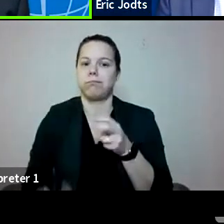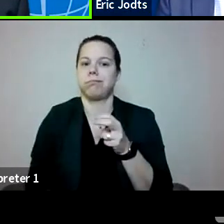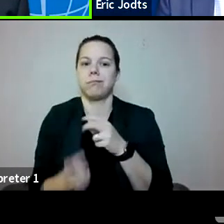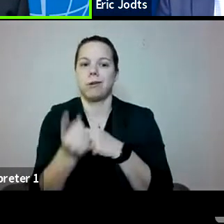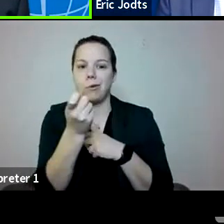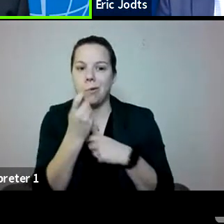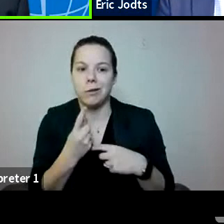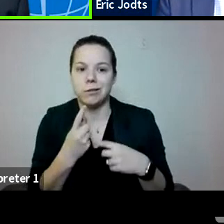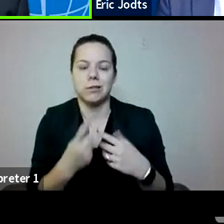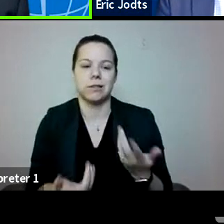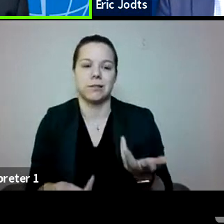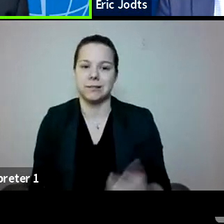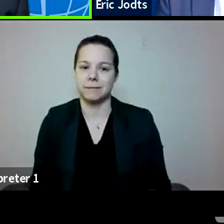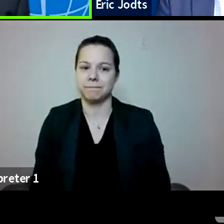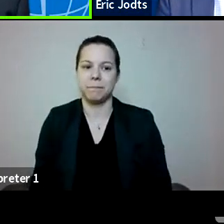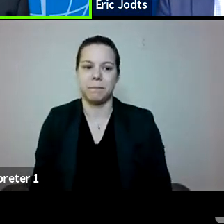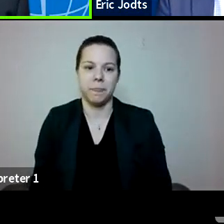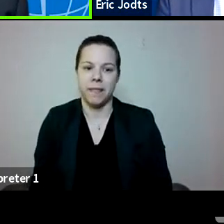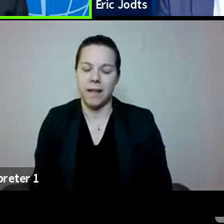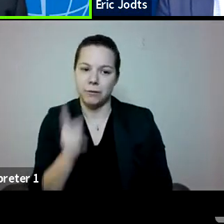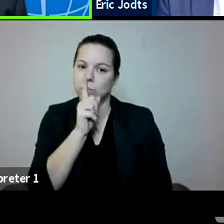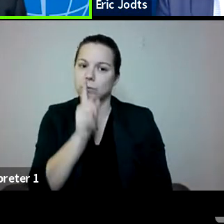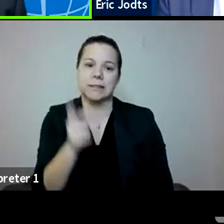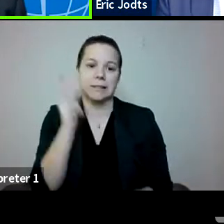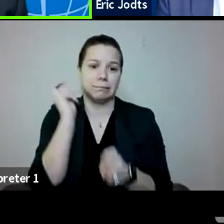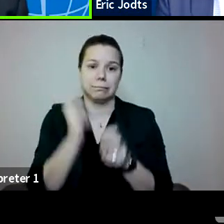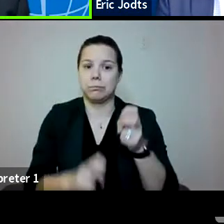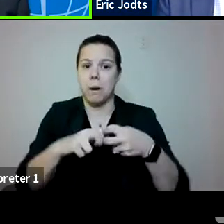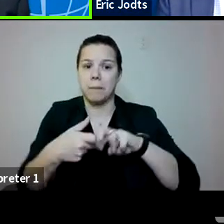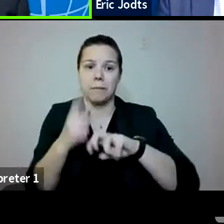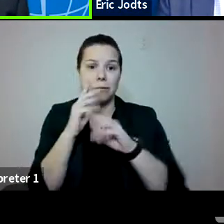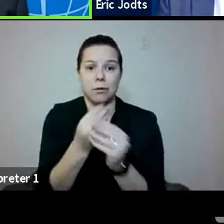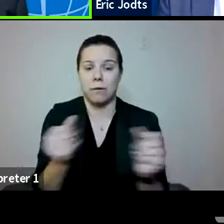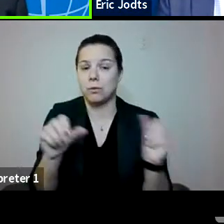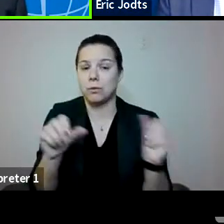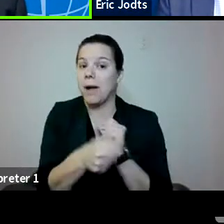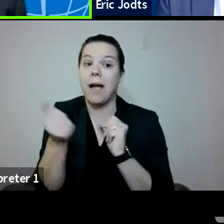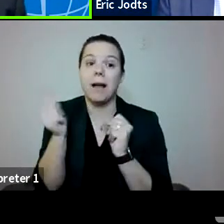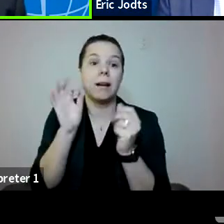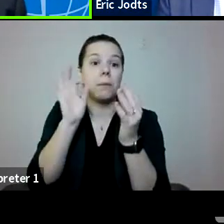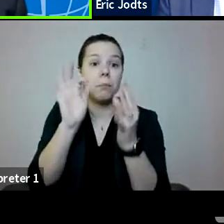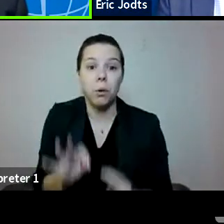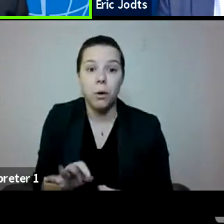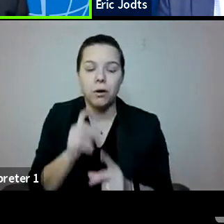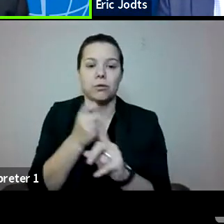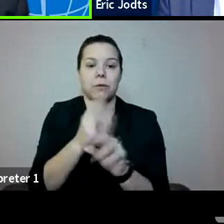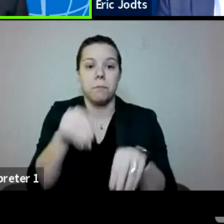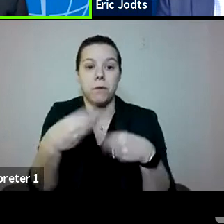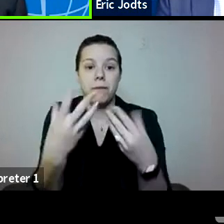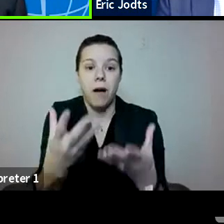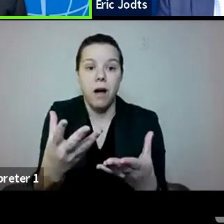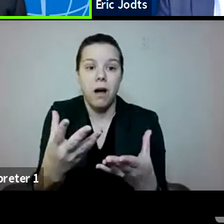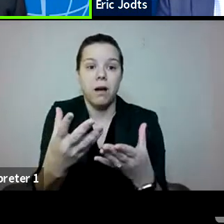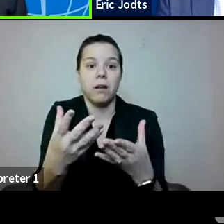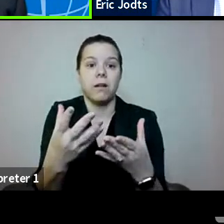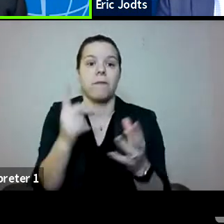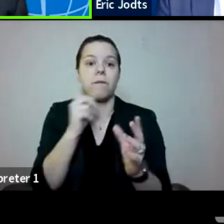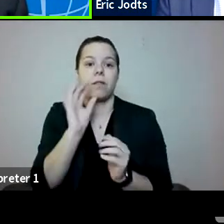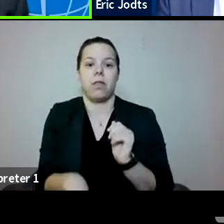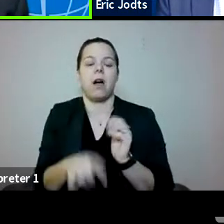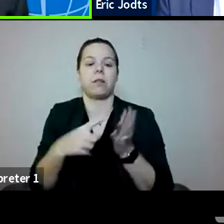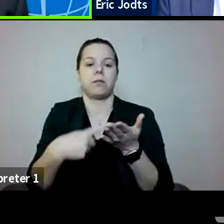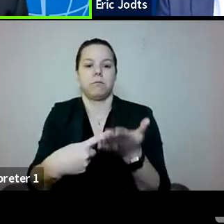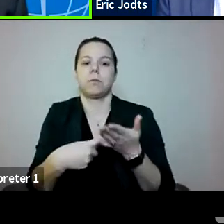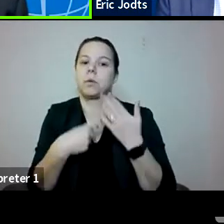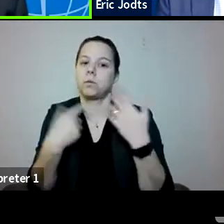and a very difficult problem to solve. So any input that anyone can provide us into that